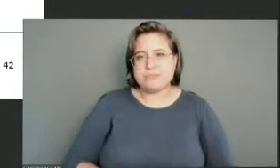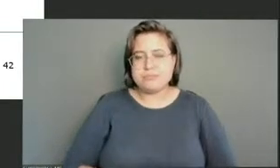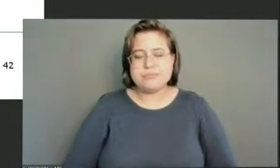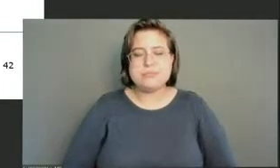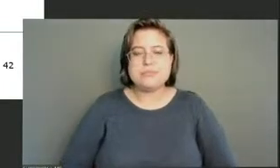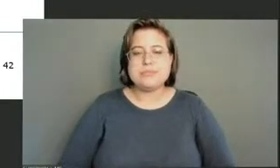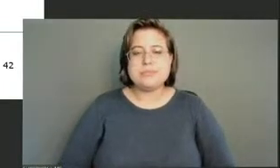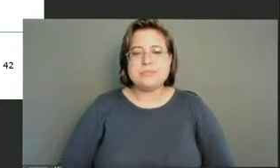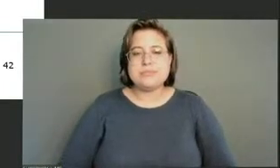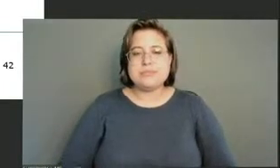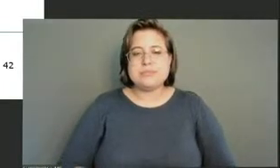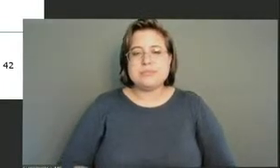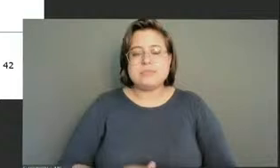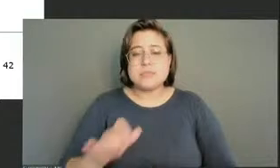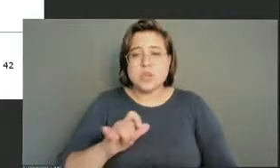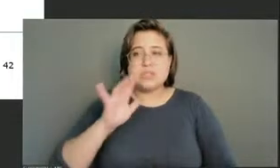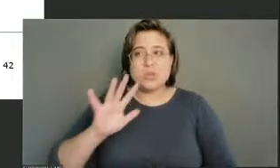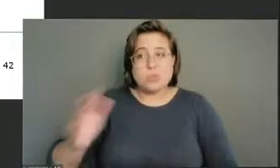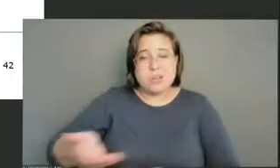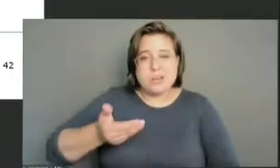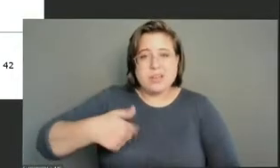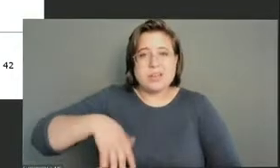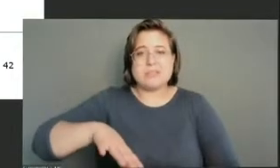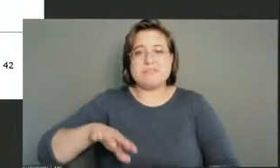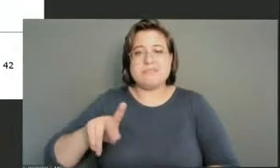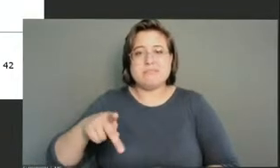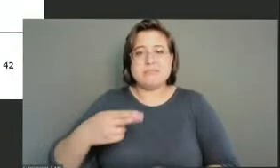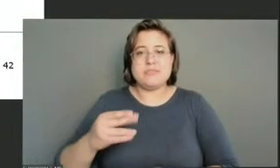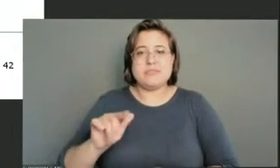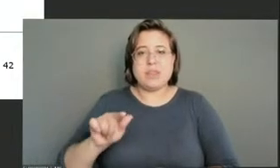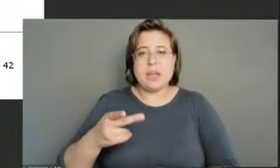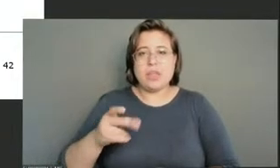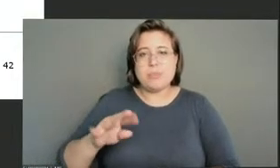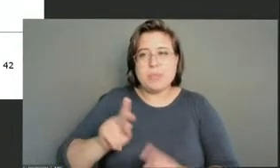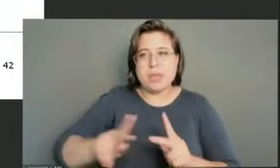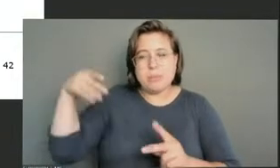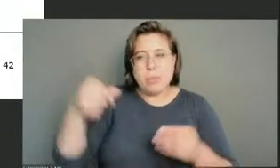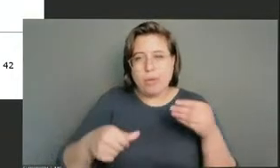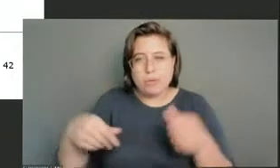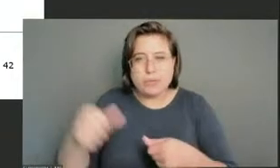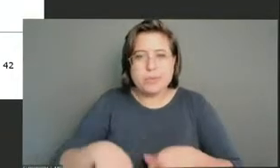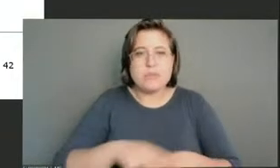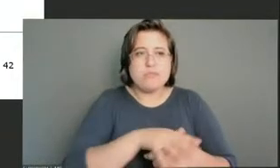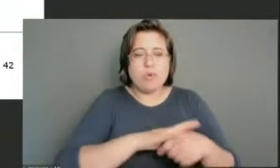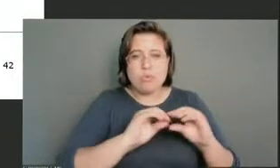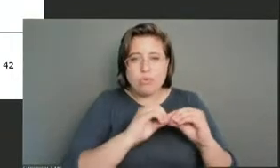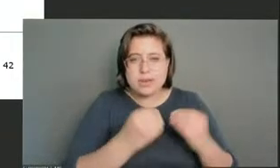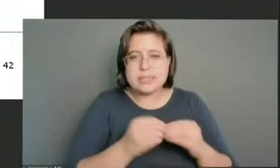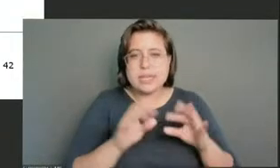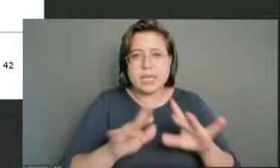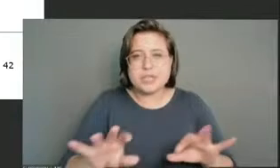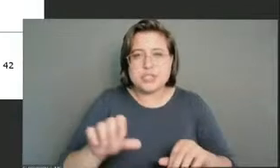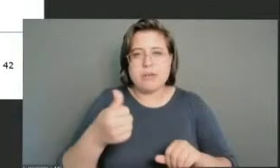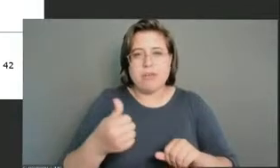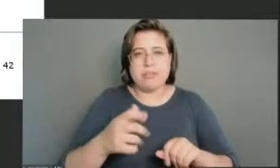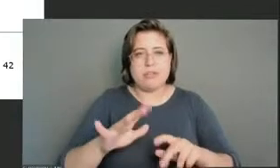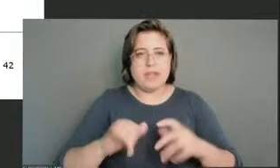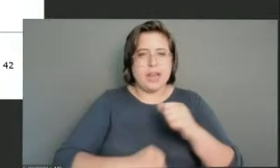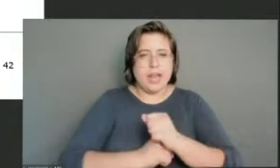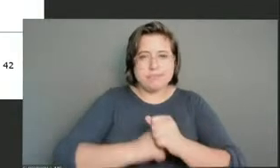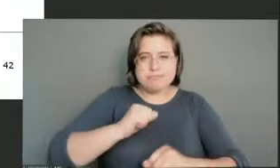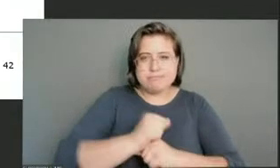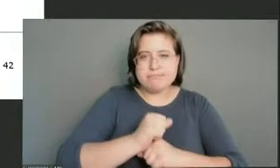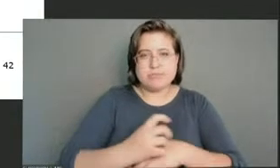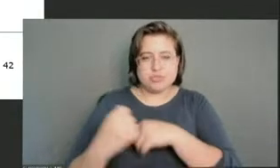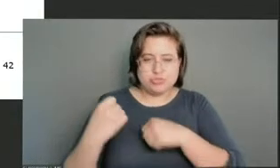the collaboration of philanthropy, our state leaders, and local organizations that together strengthen that national capacity